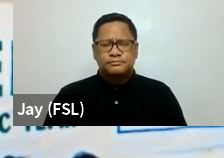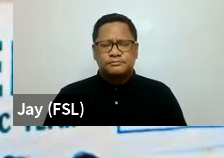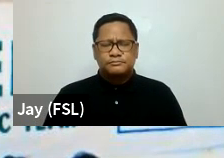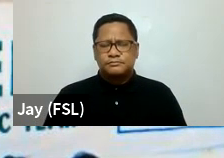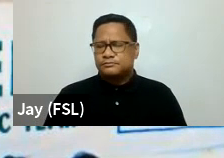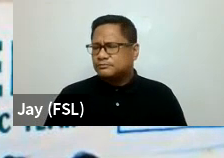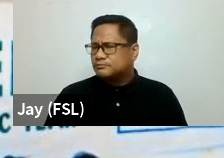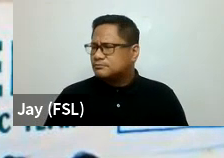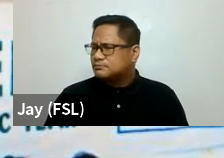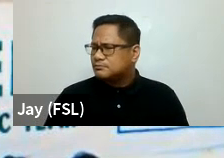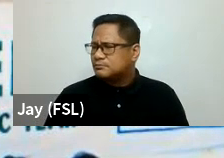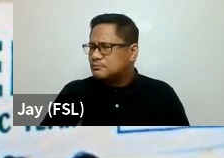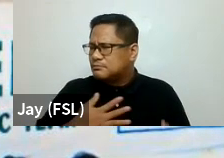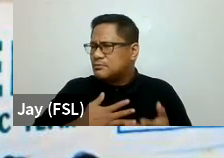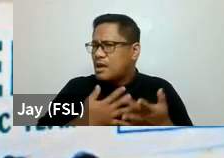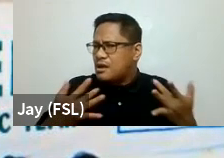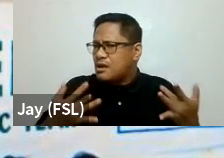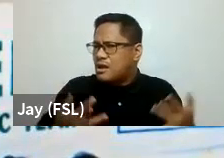my heart